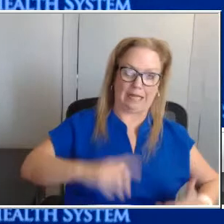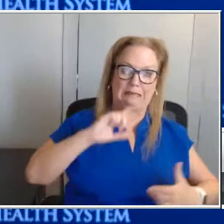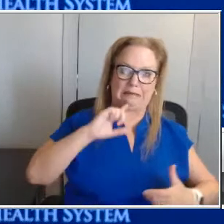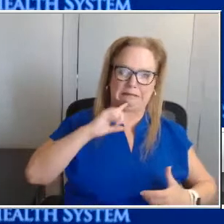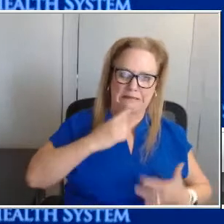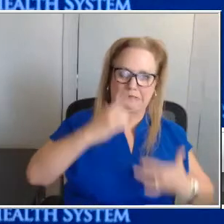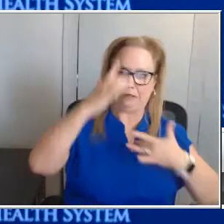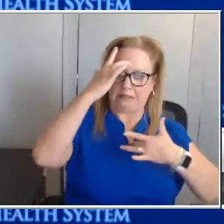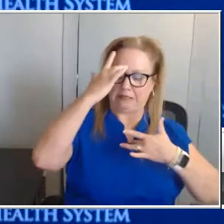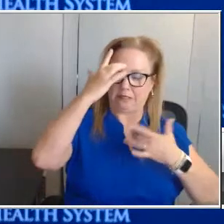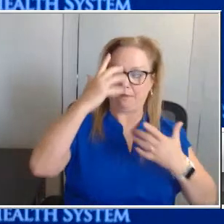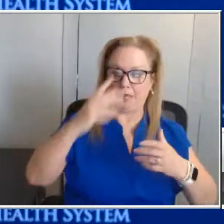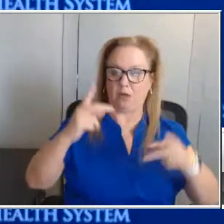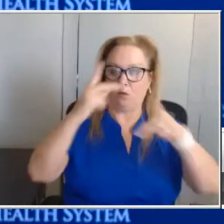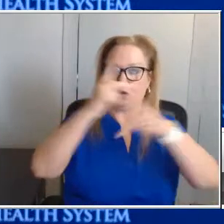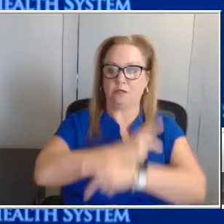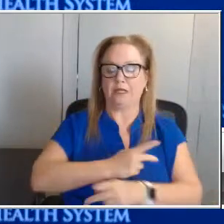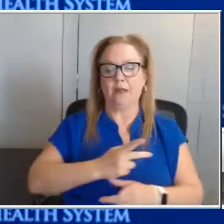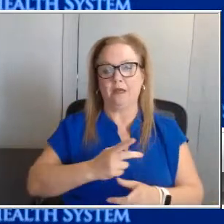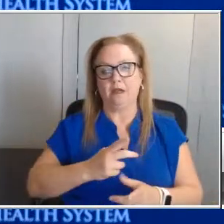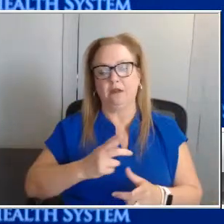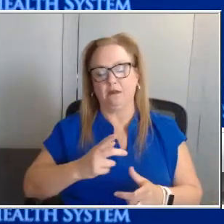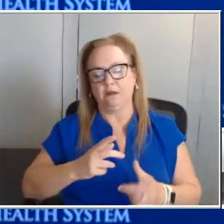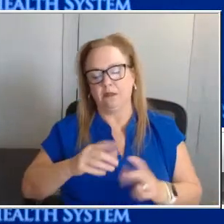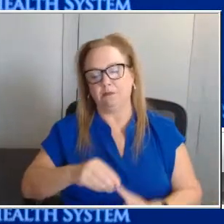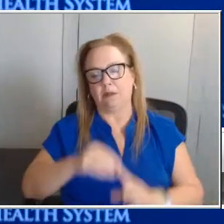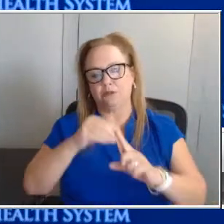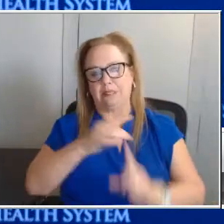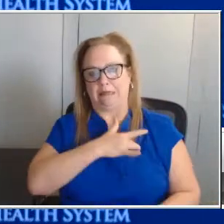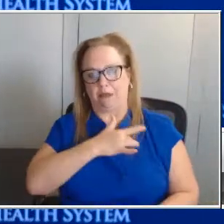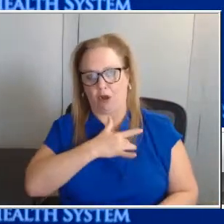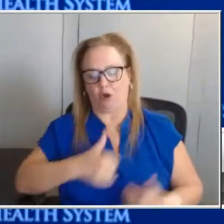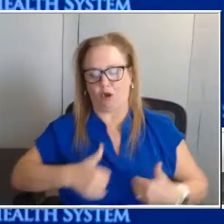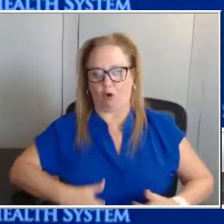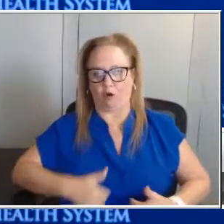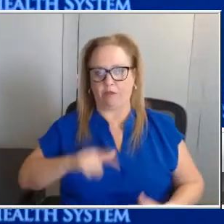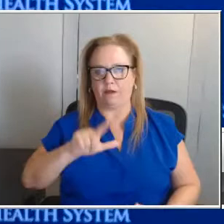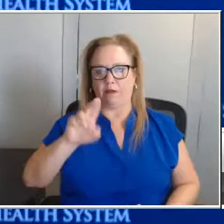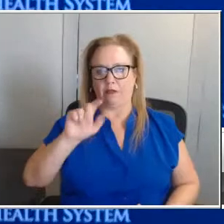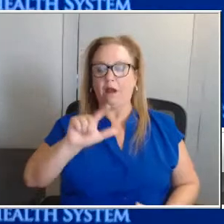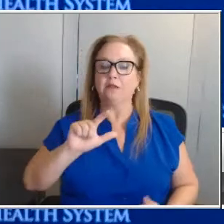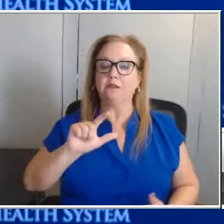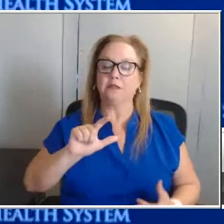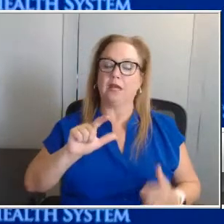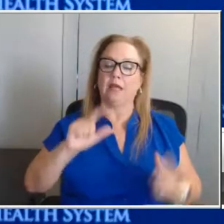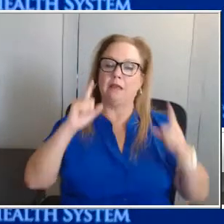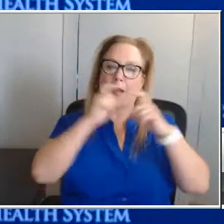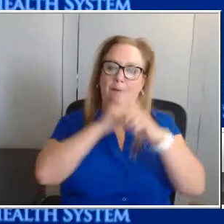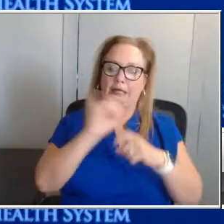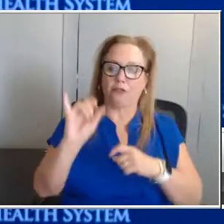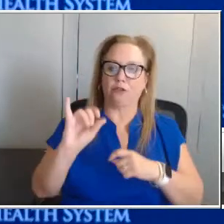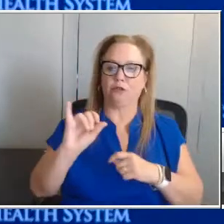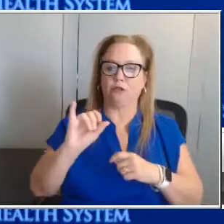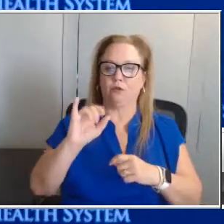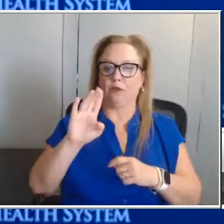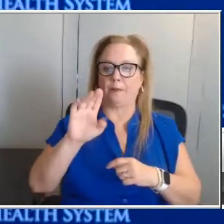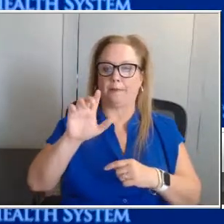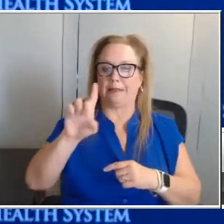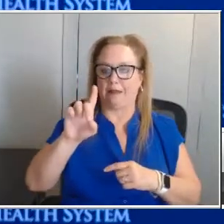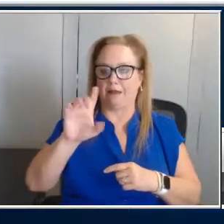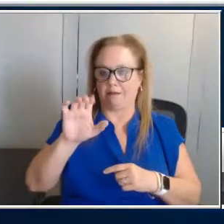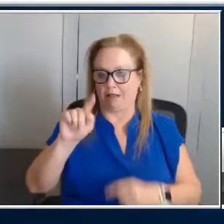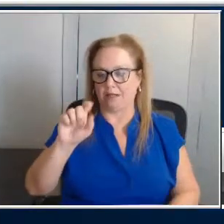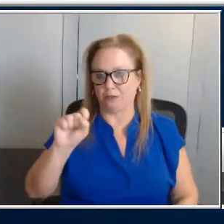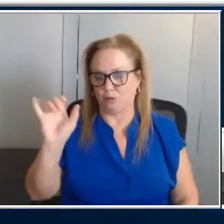illnesses, especially when you're dealing with the major organs like the heart or the lung. And then, of course, those complications with blood clots, just to name a few as